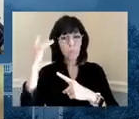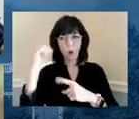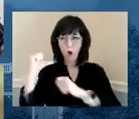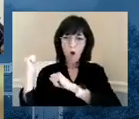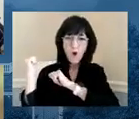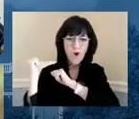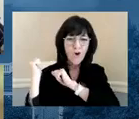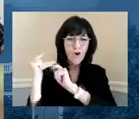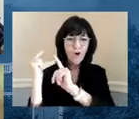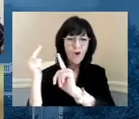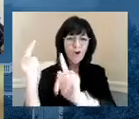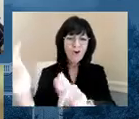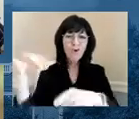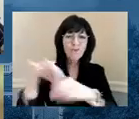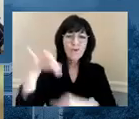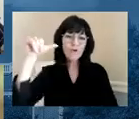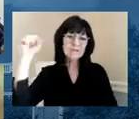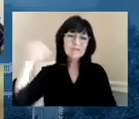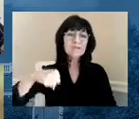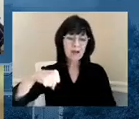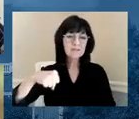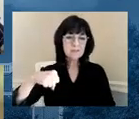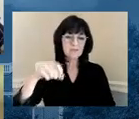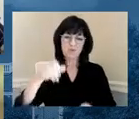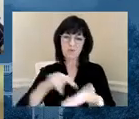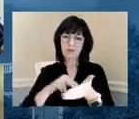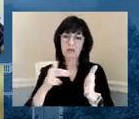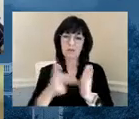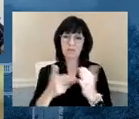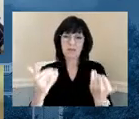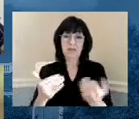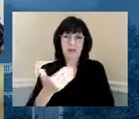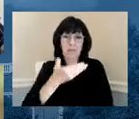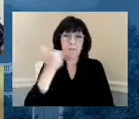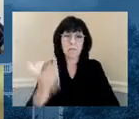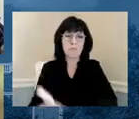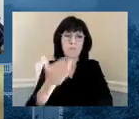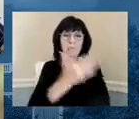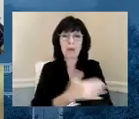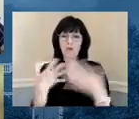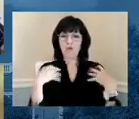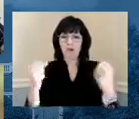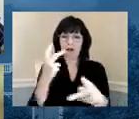to all Delawareans in terms of providing better access to healthcare